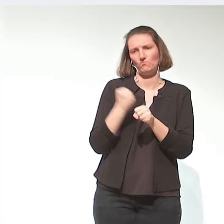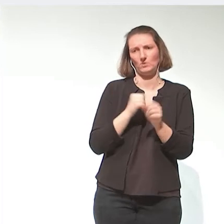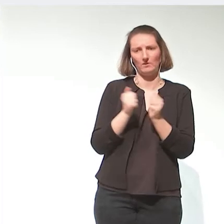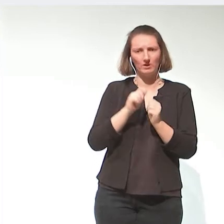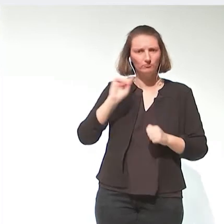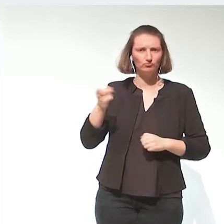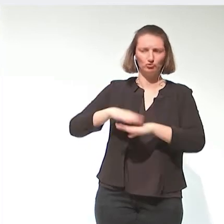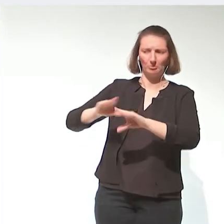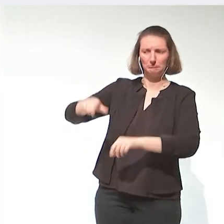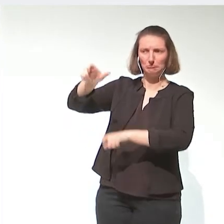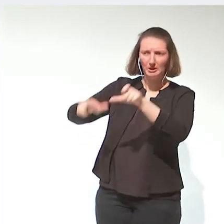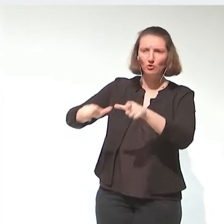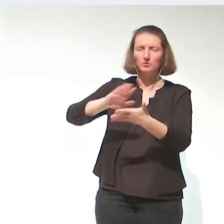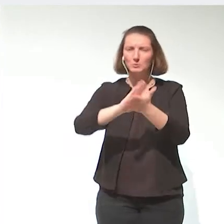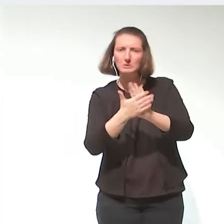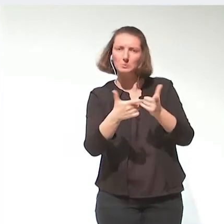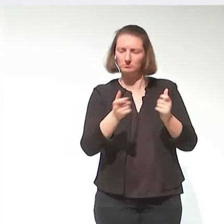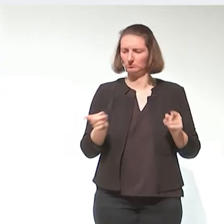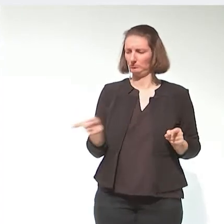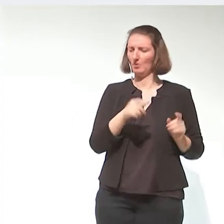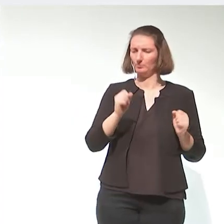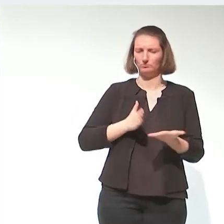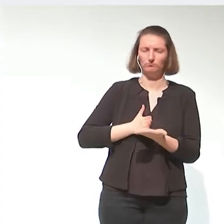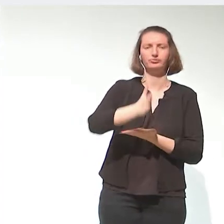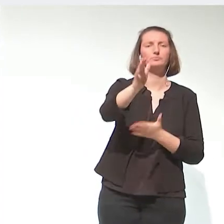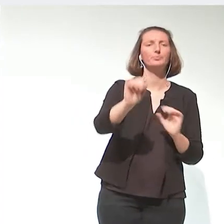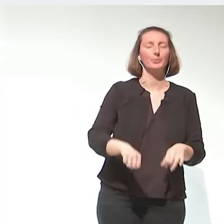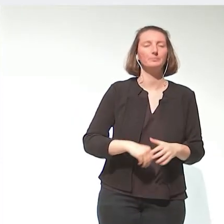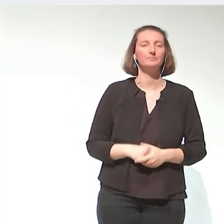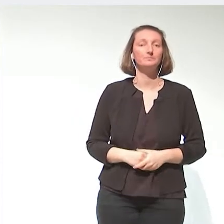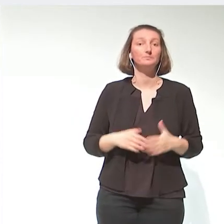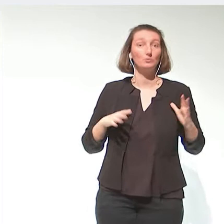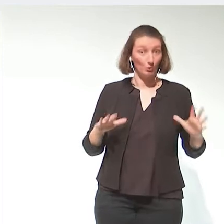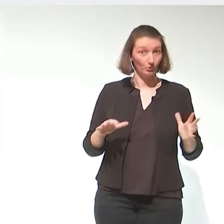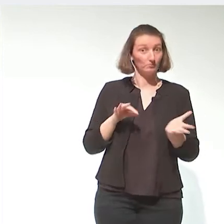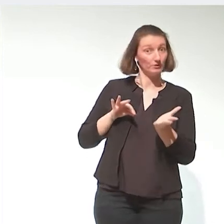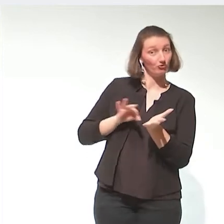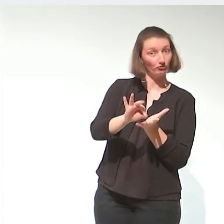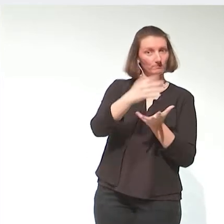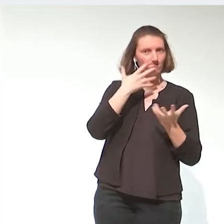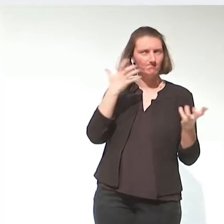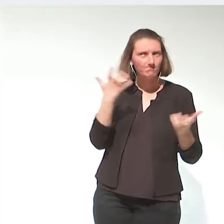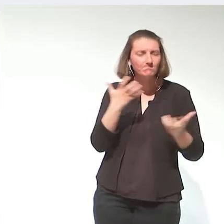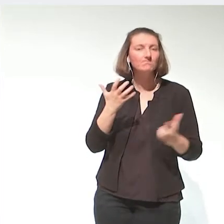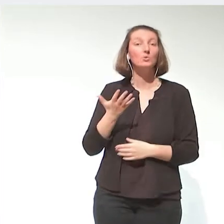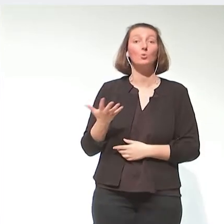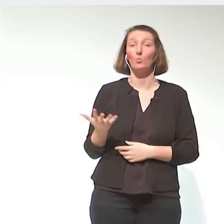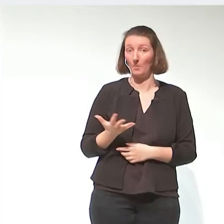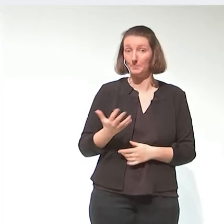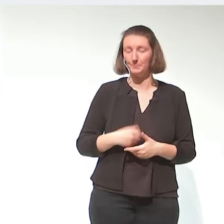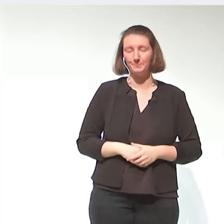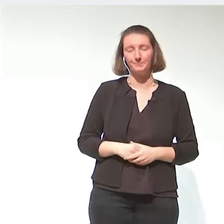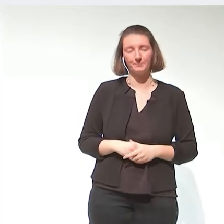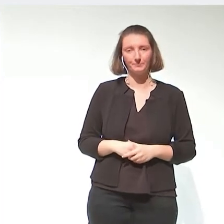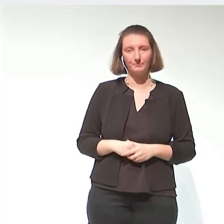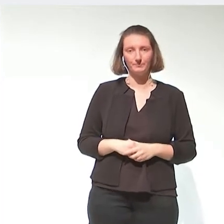key things which the strategy wants to tackle over the next 9 years are, first of all, A key thing that comes to mind is accessibility